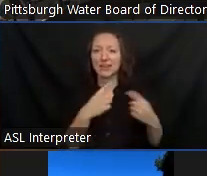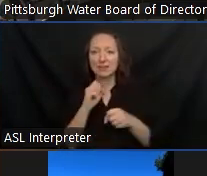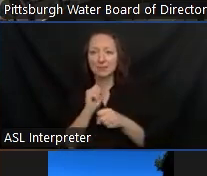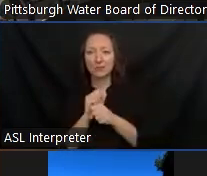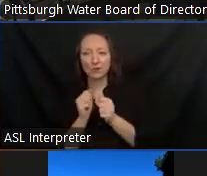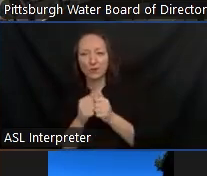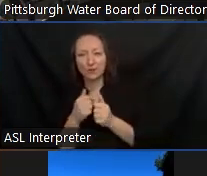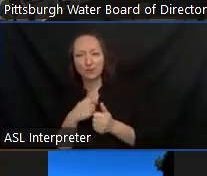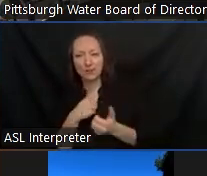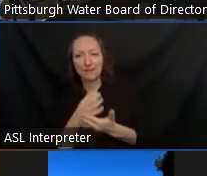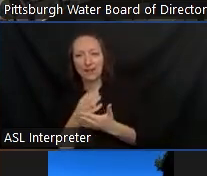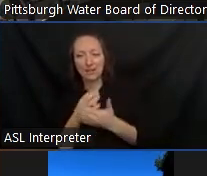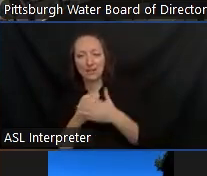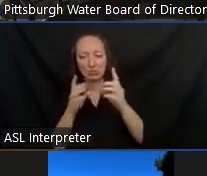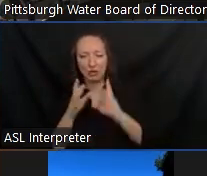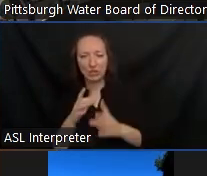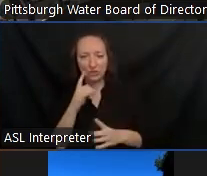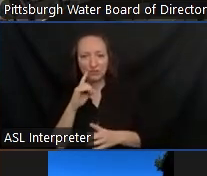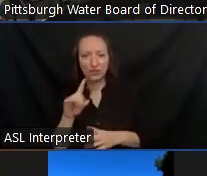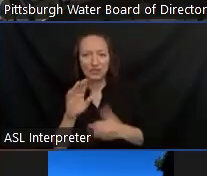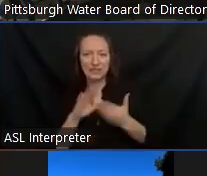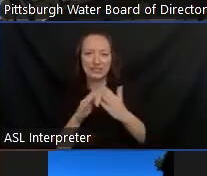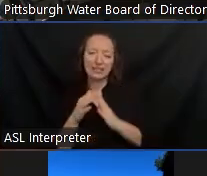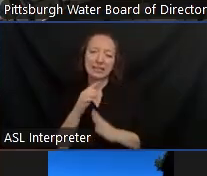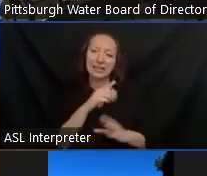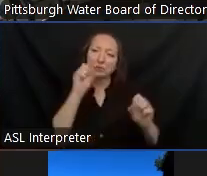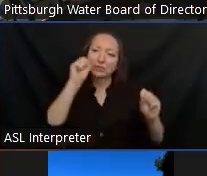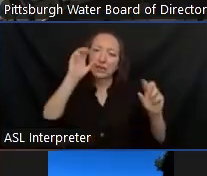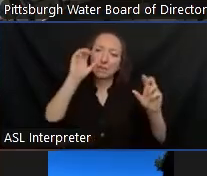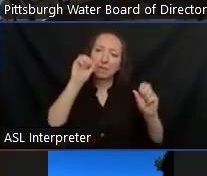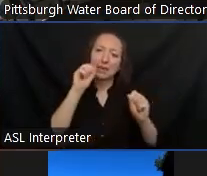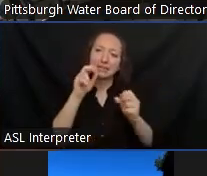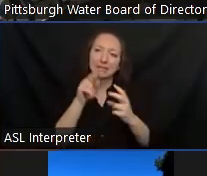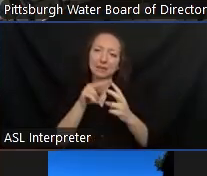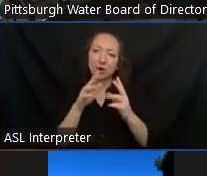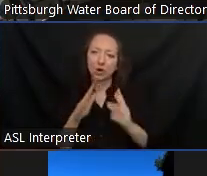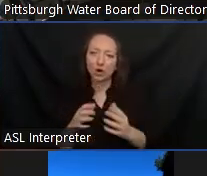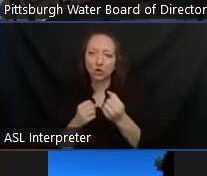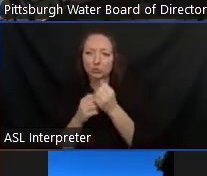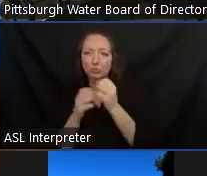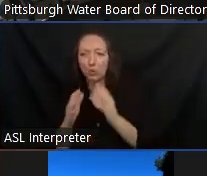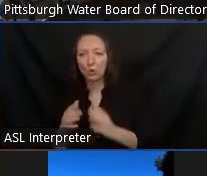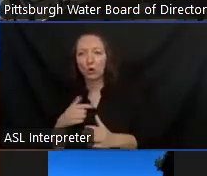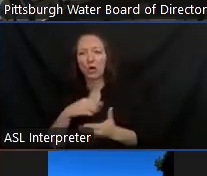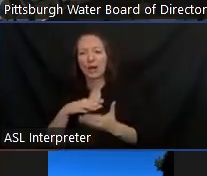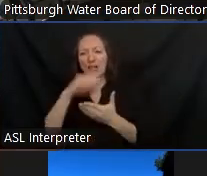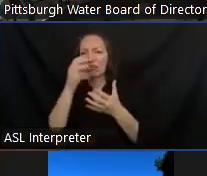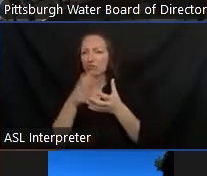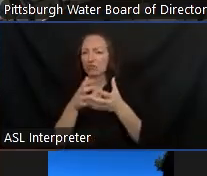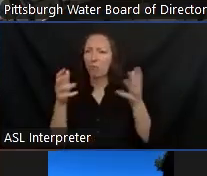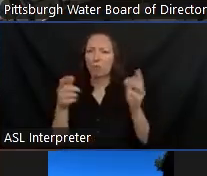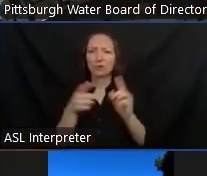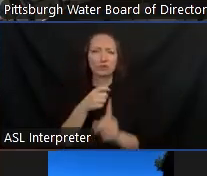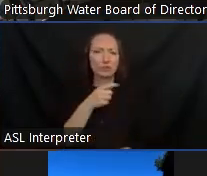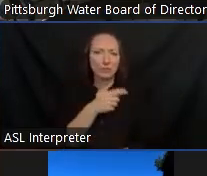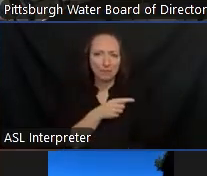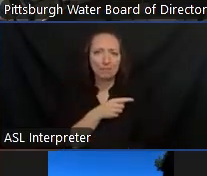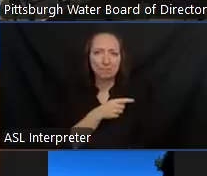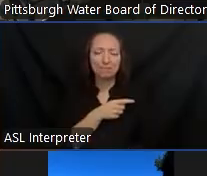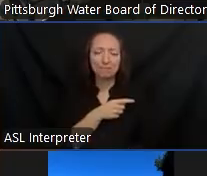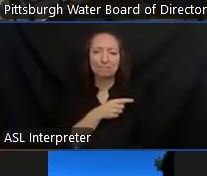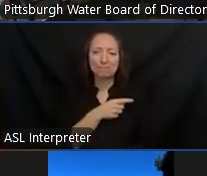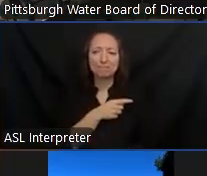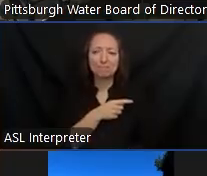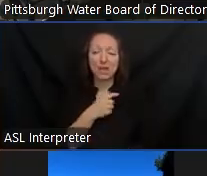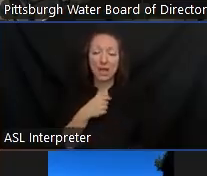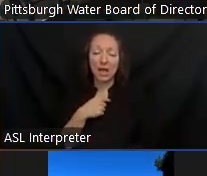finance director for the city, and he was an amazing partner, an amazing supporter, and I learned an awful lot from him. I would